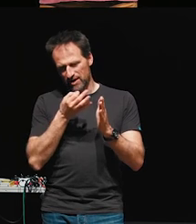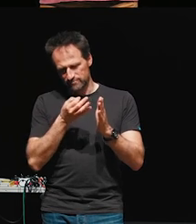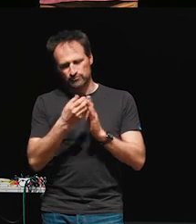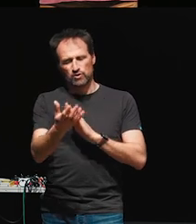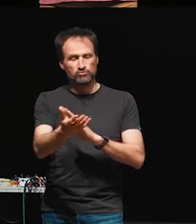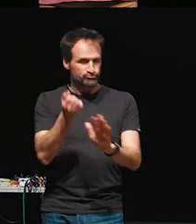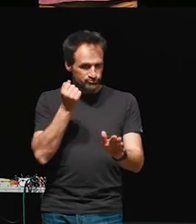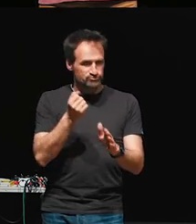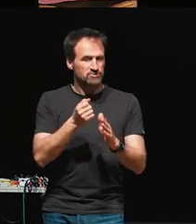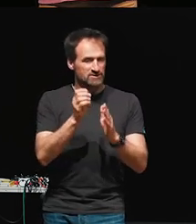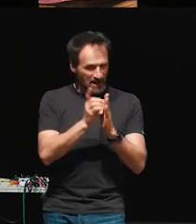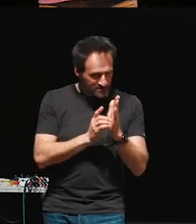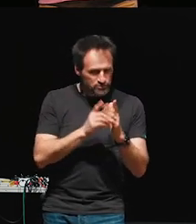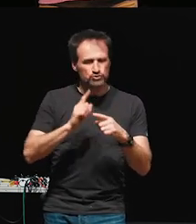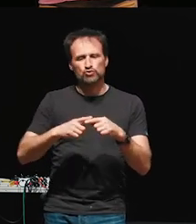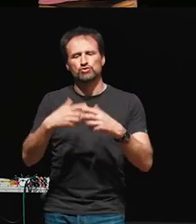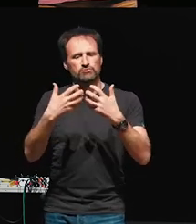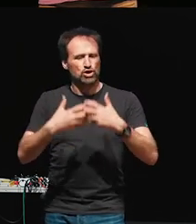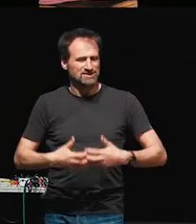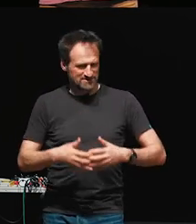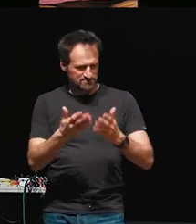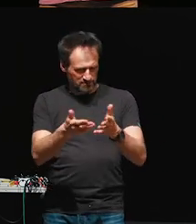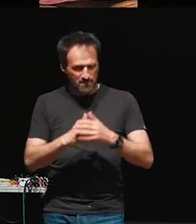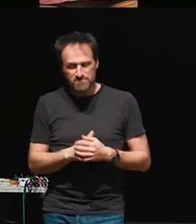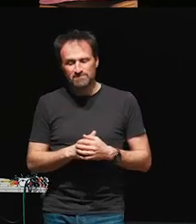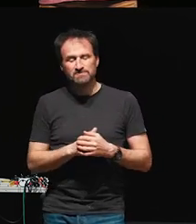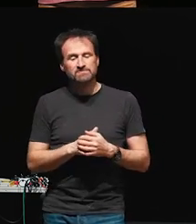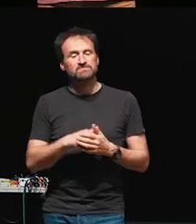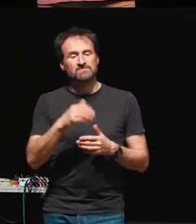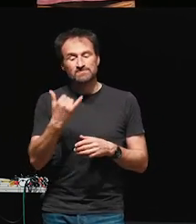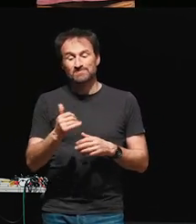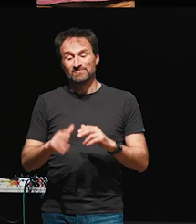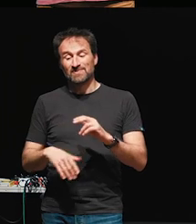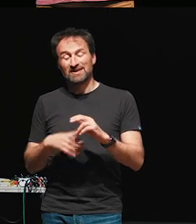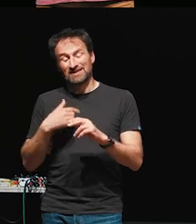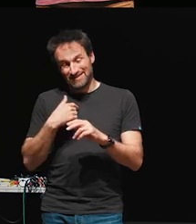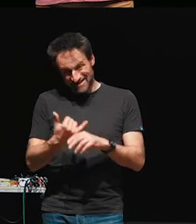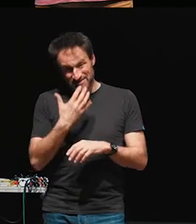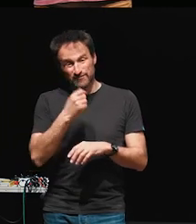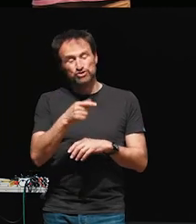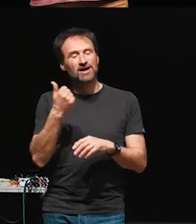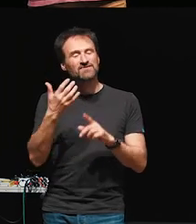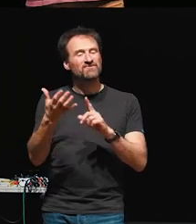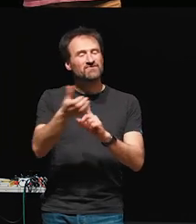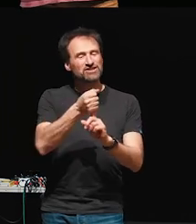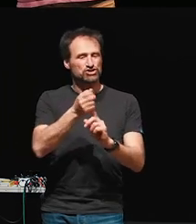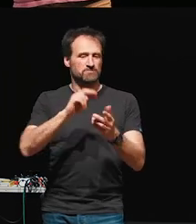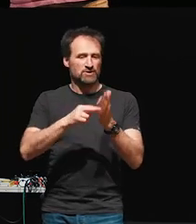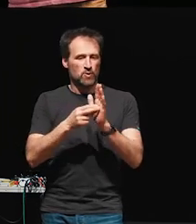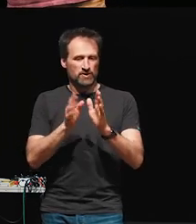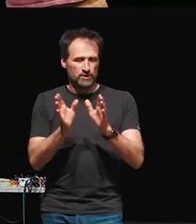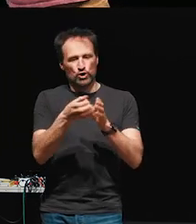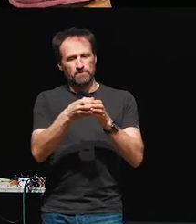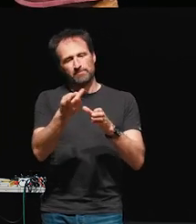on it. And so if we write a class around our worker, we want to expose a fetch method. And then once